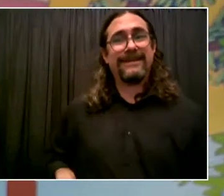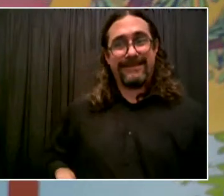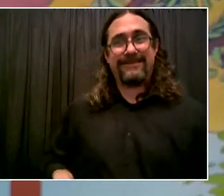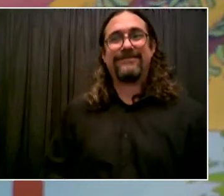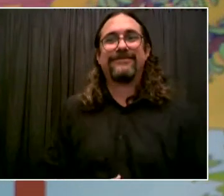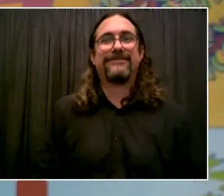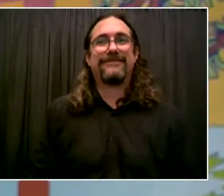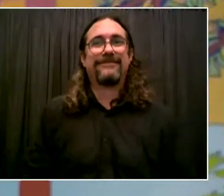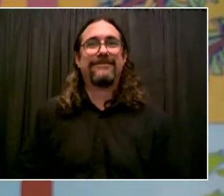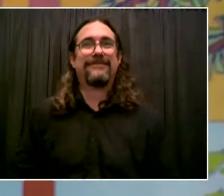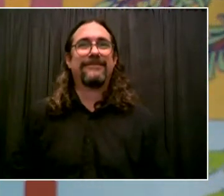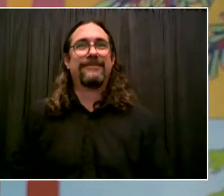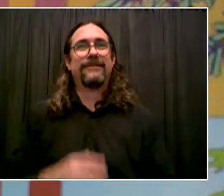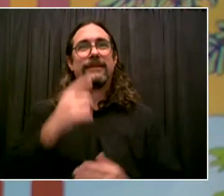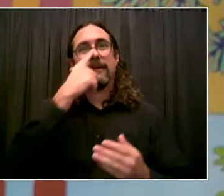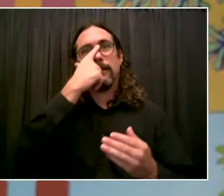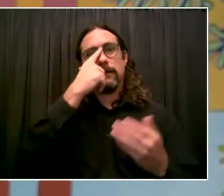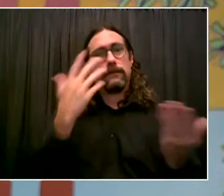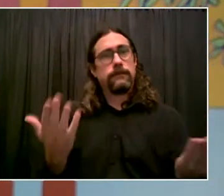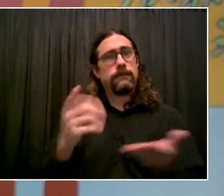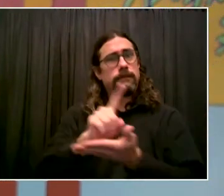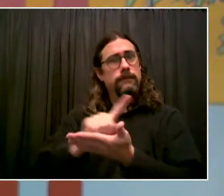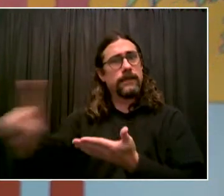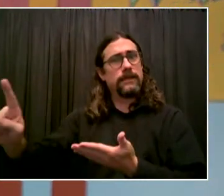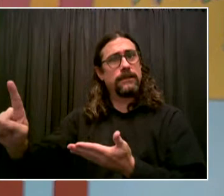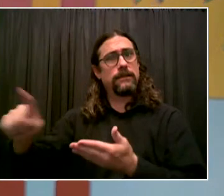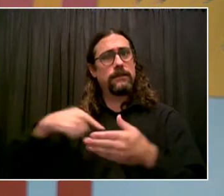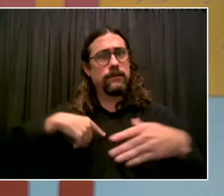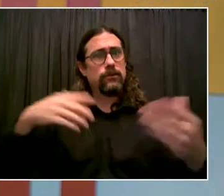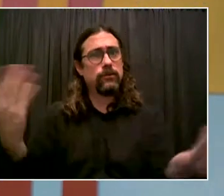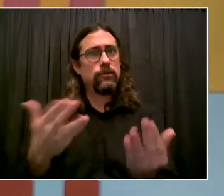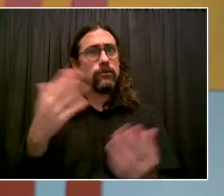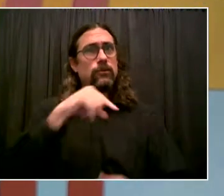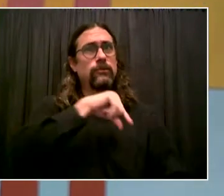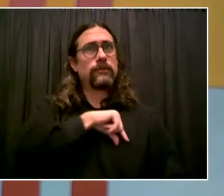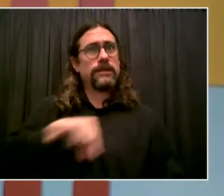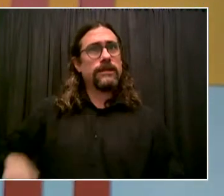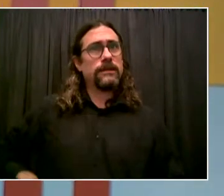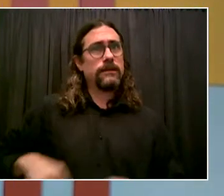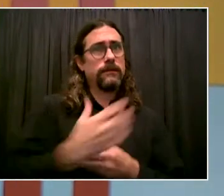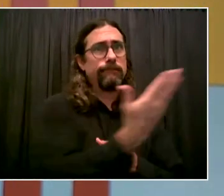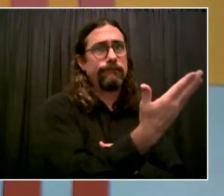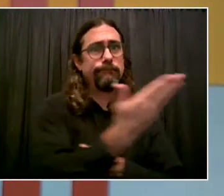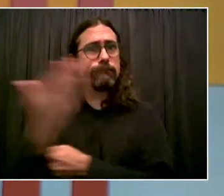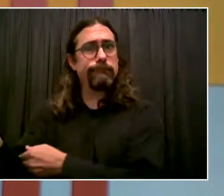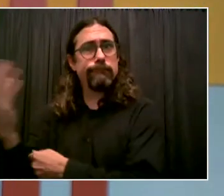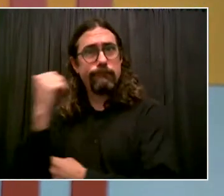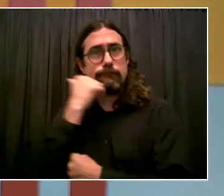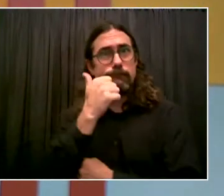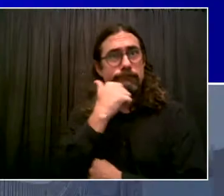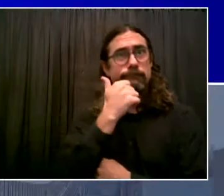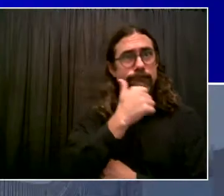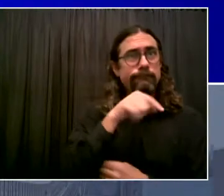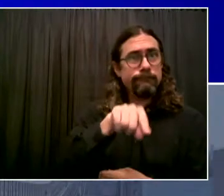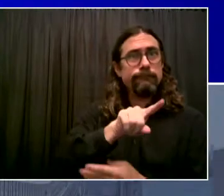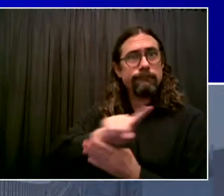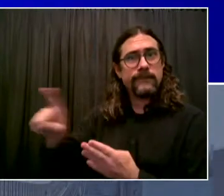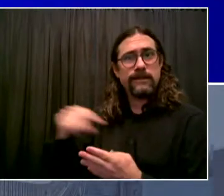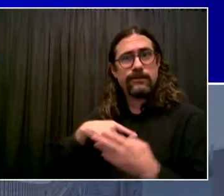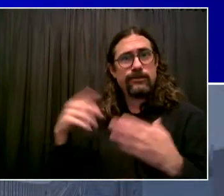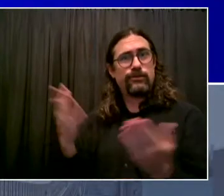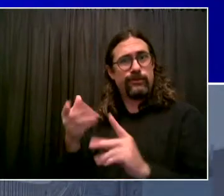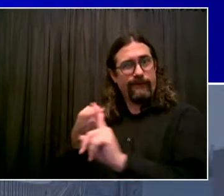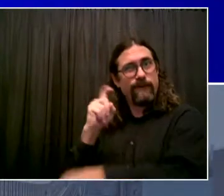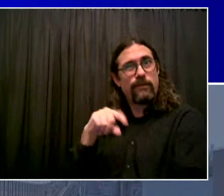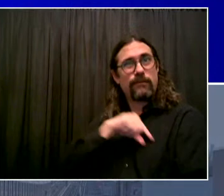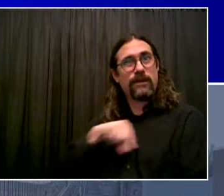in Queens. A lot of great stuff is going to happen here this week to support the people of Queens. And we know, after this incredibly tough year and a half, Queens